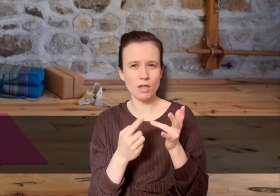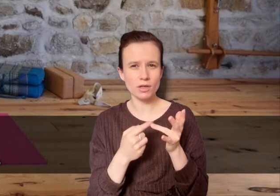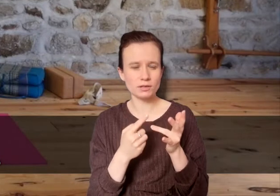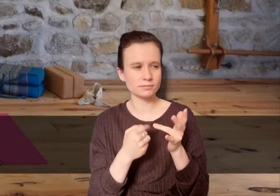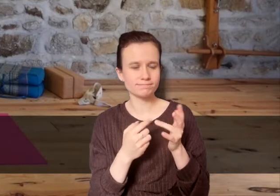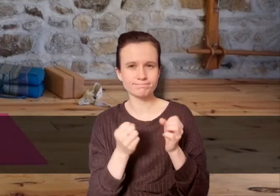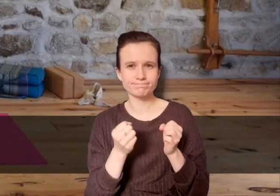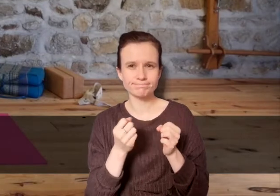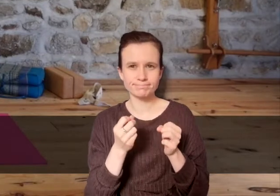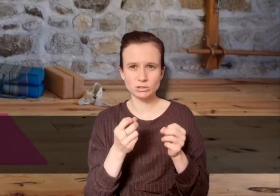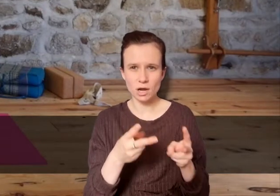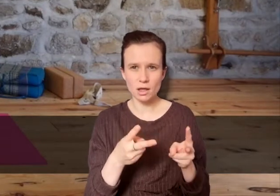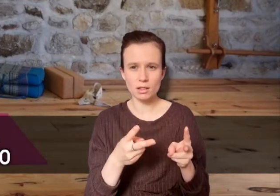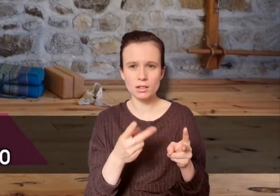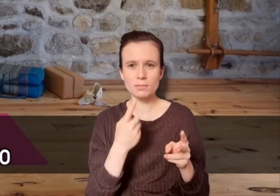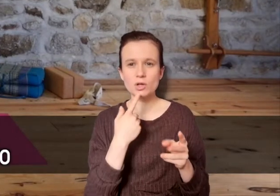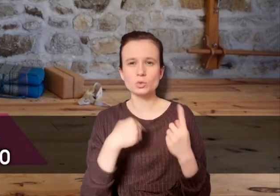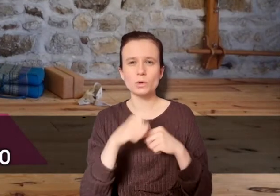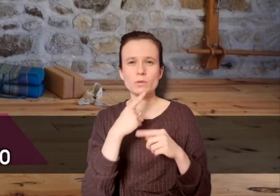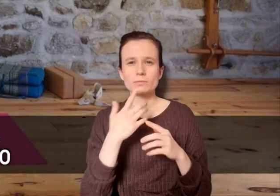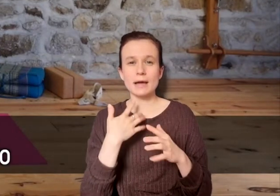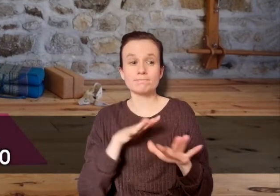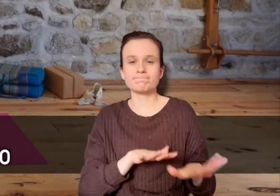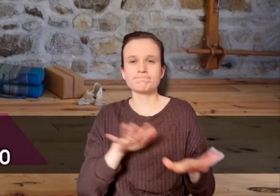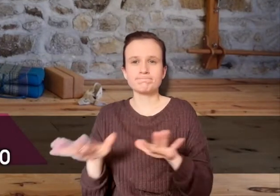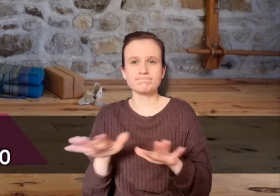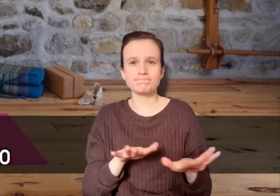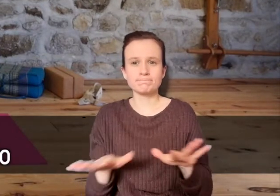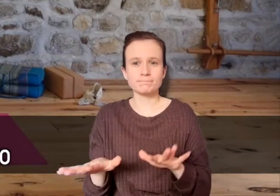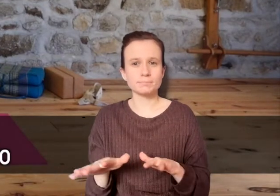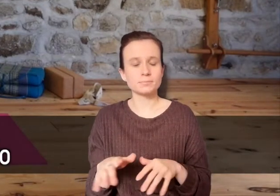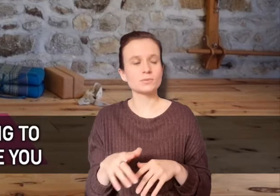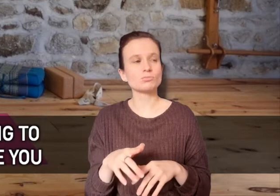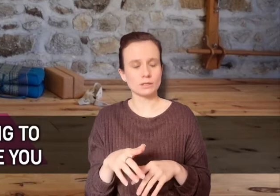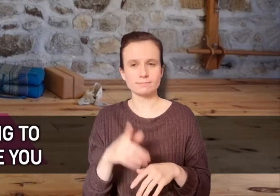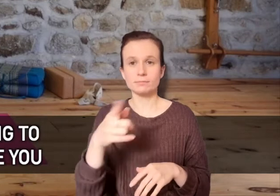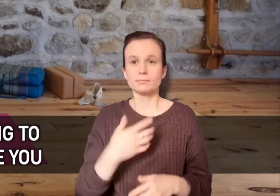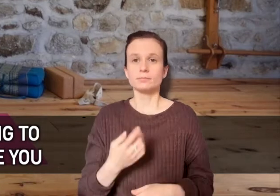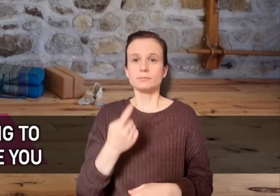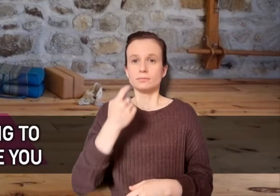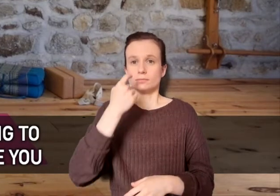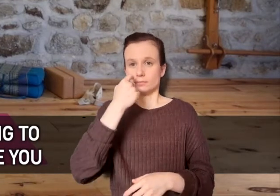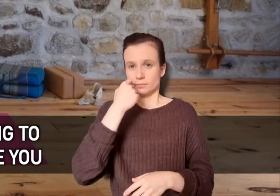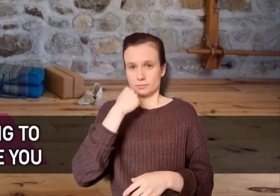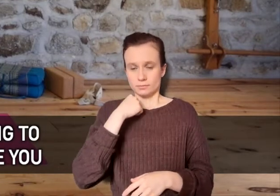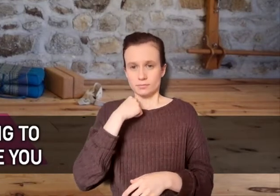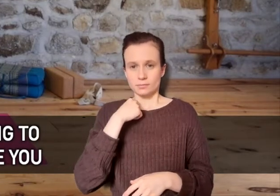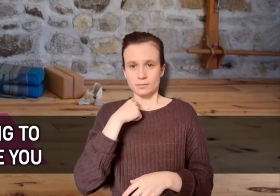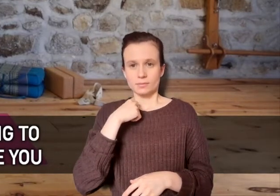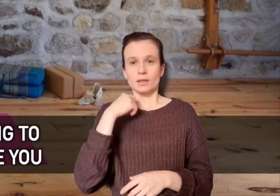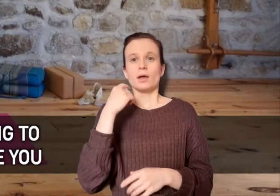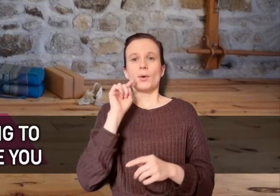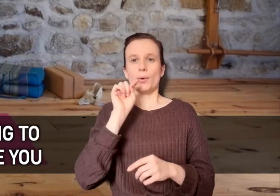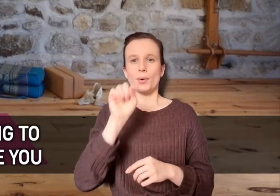in each position. So we're going to start again on the inhale. Arms are going to come up. On the exhale,